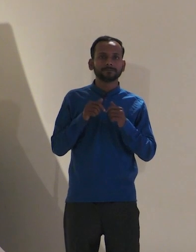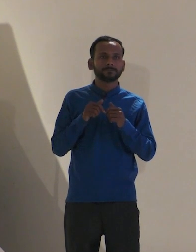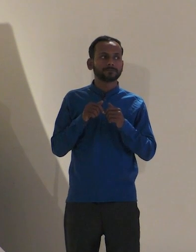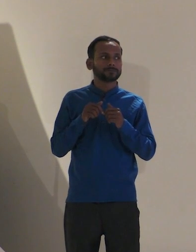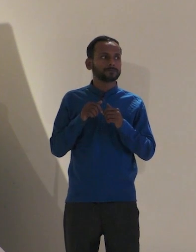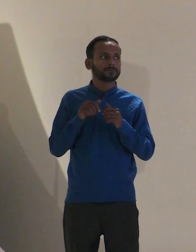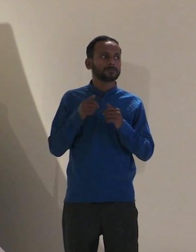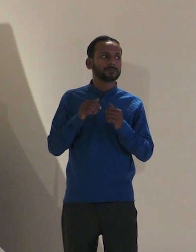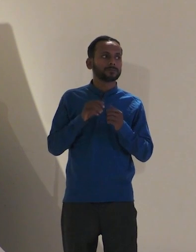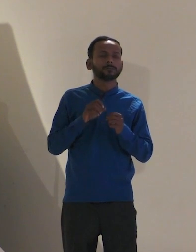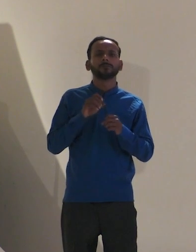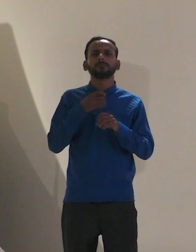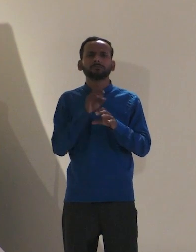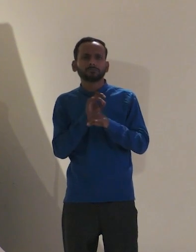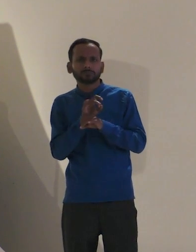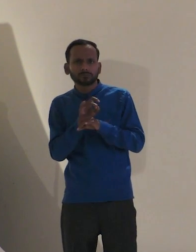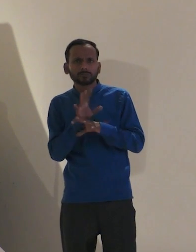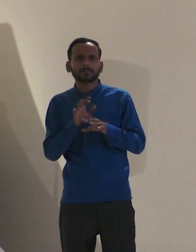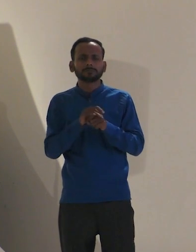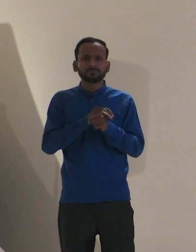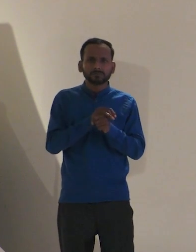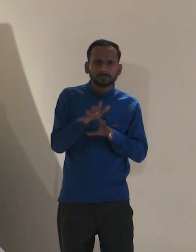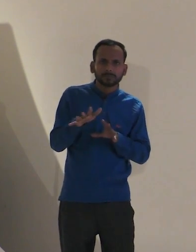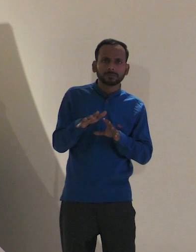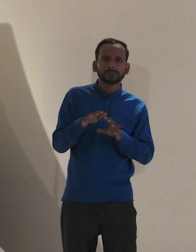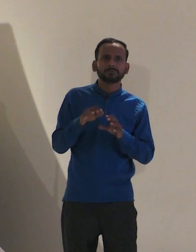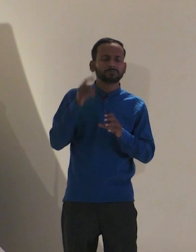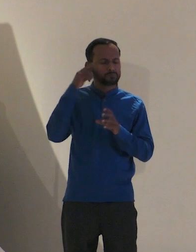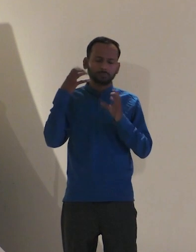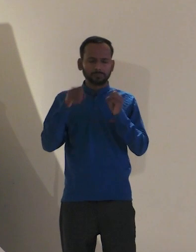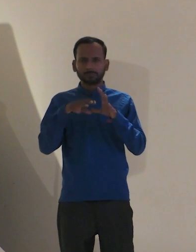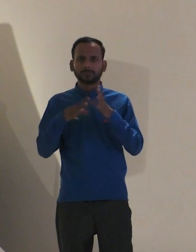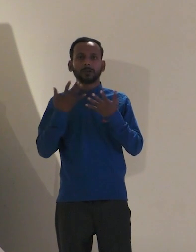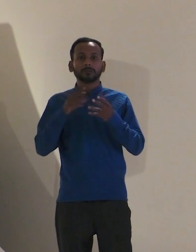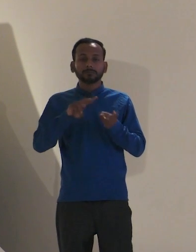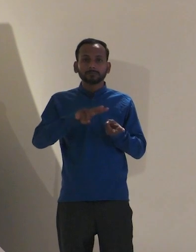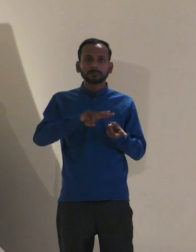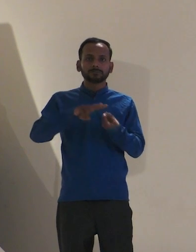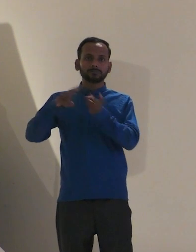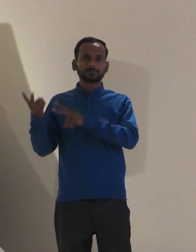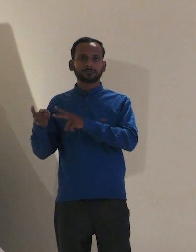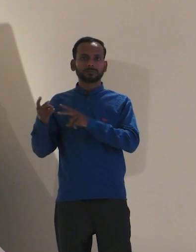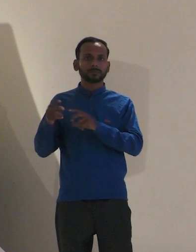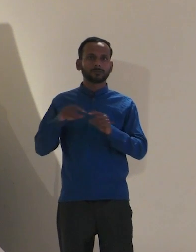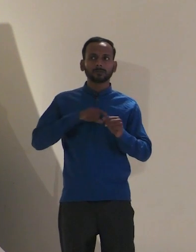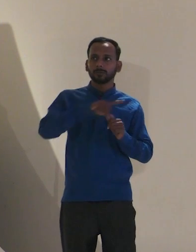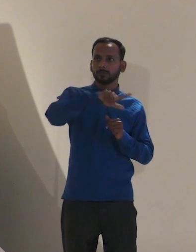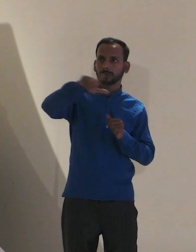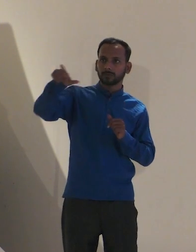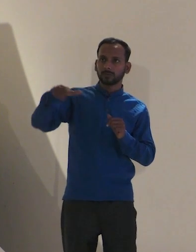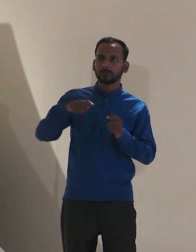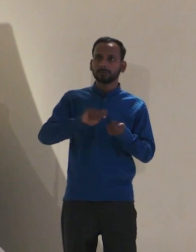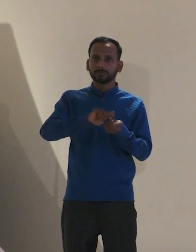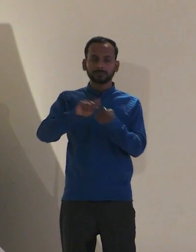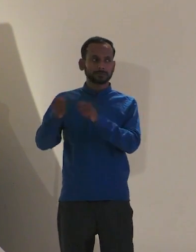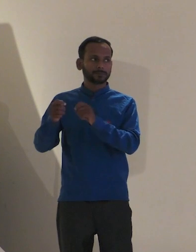like COVID, which is totally unexpected. And I think that has affected all of us in many, many different ways. And so